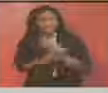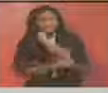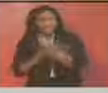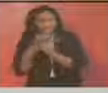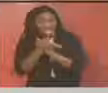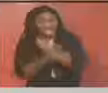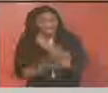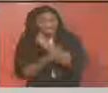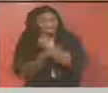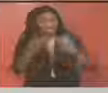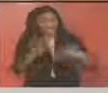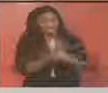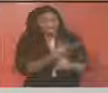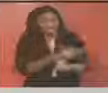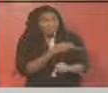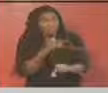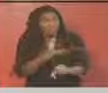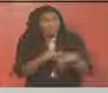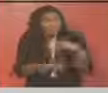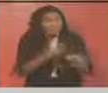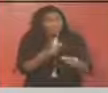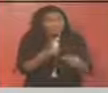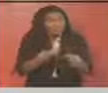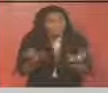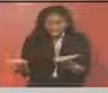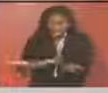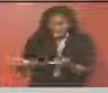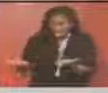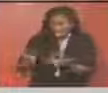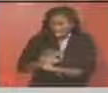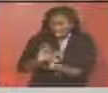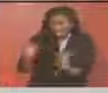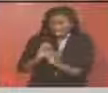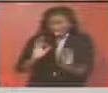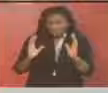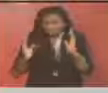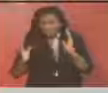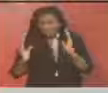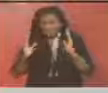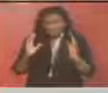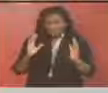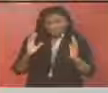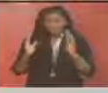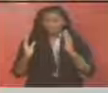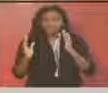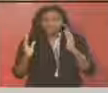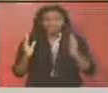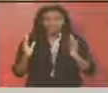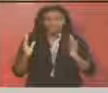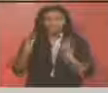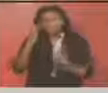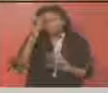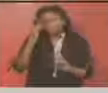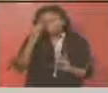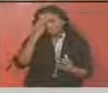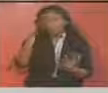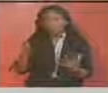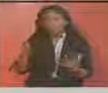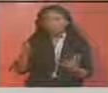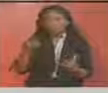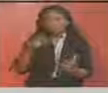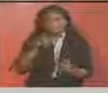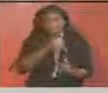programs, many of these countries, as is their right as sovereign states,